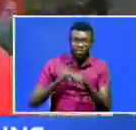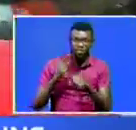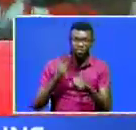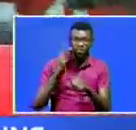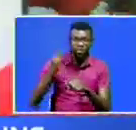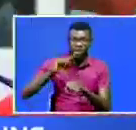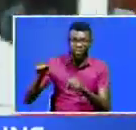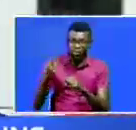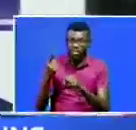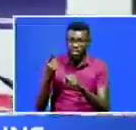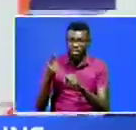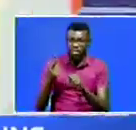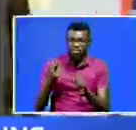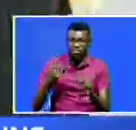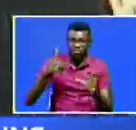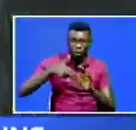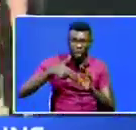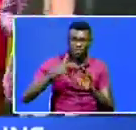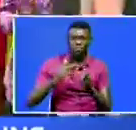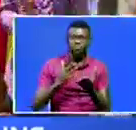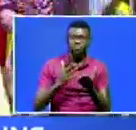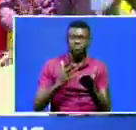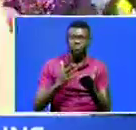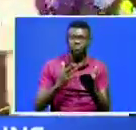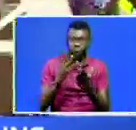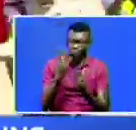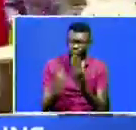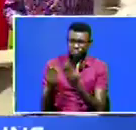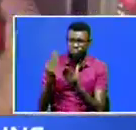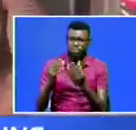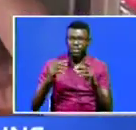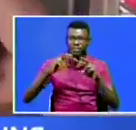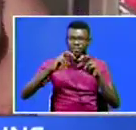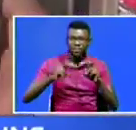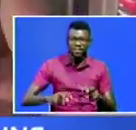200,000 barrels of crude oil were exported as a means to test the market.